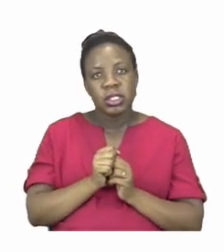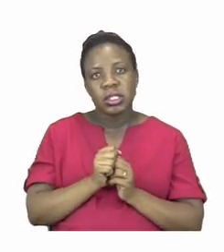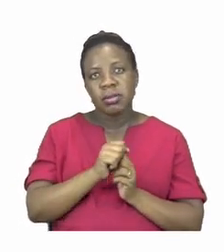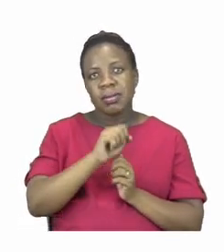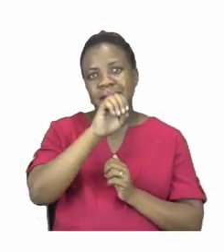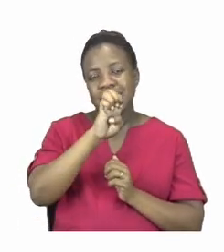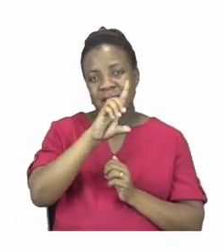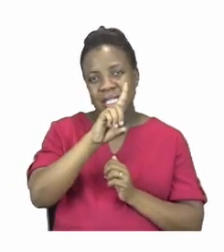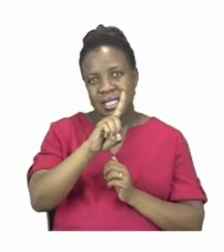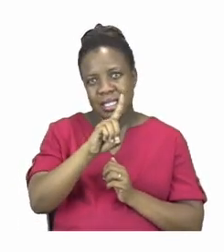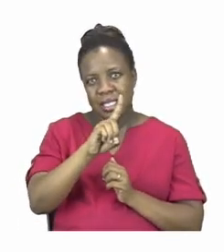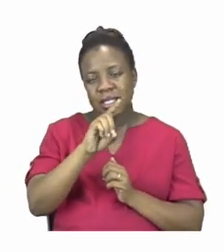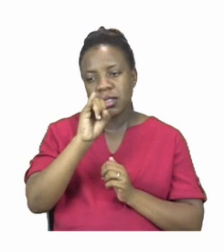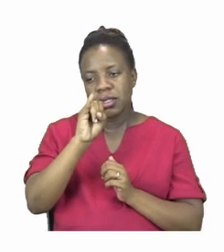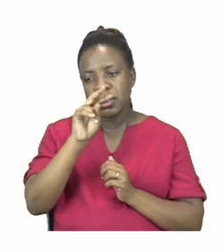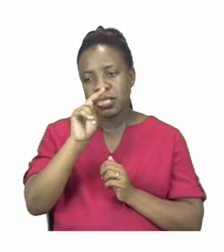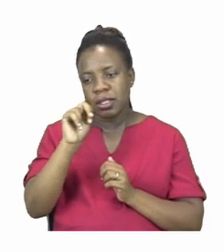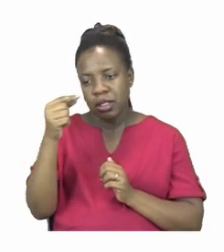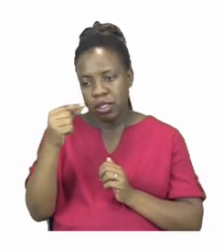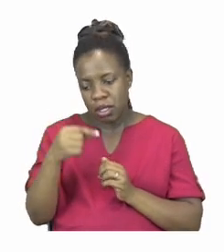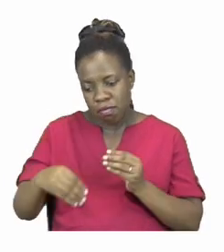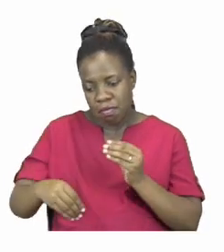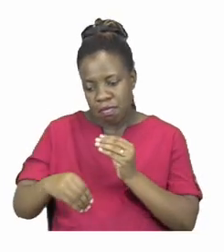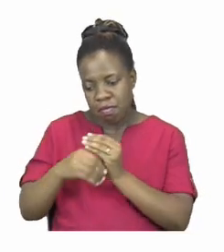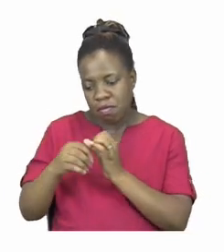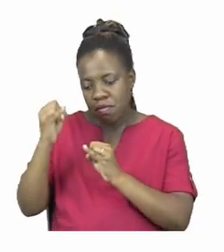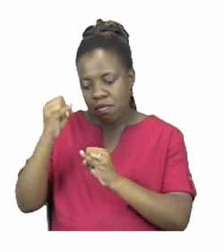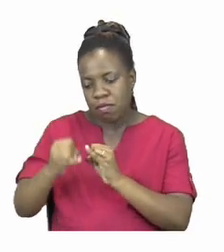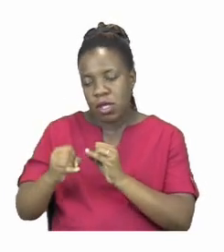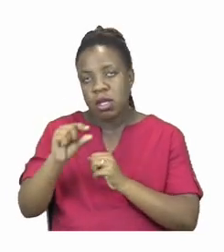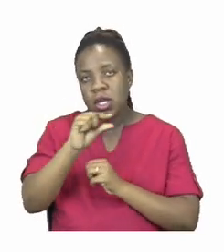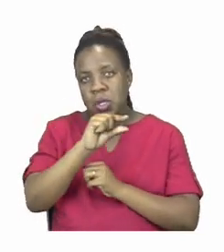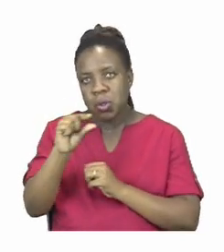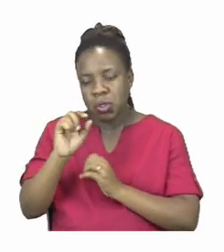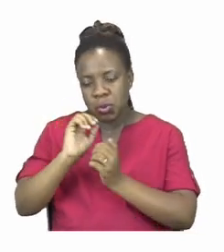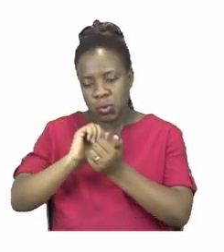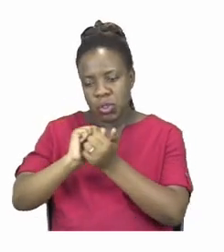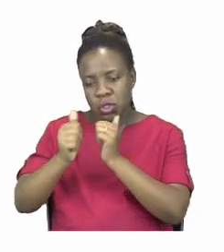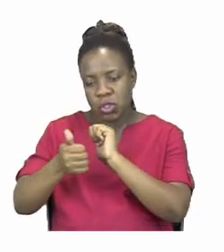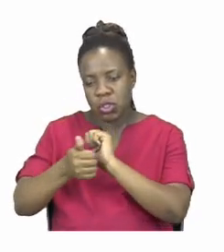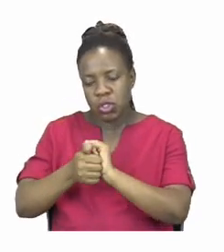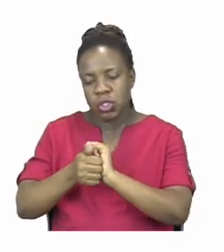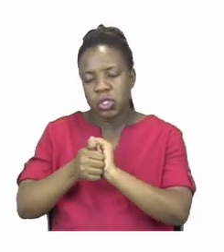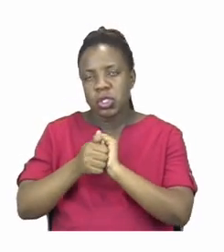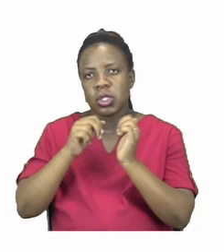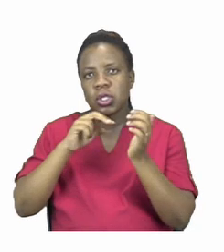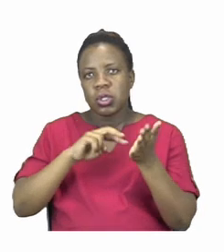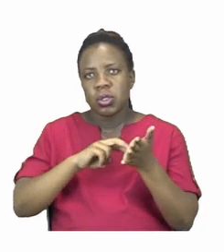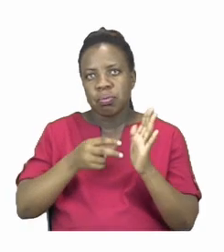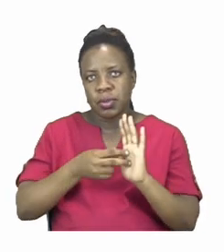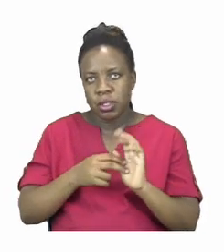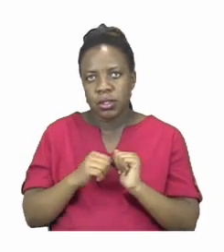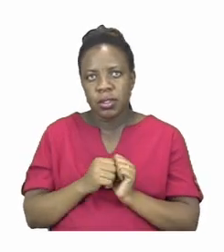to change its meaning. The other thing we need to know about a suffix is that it cannot stand